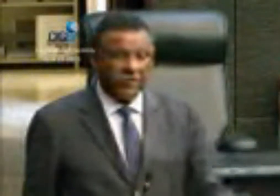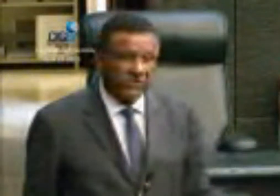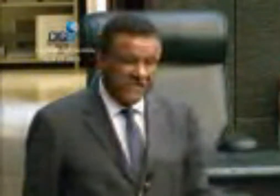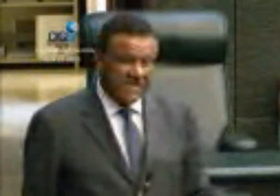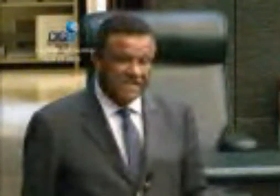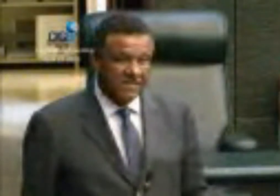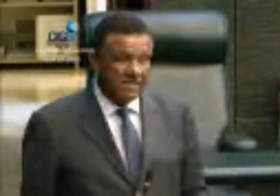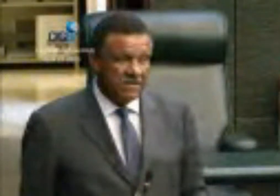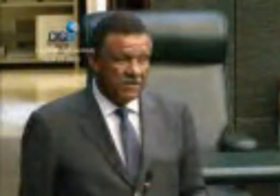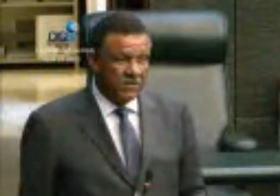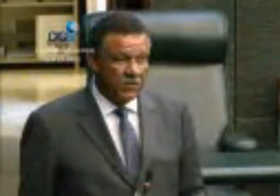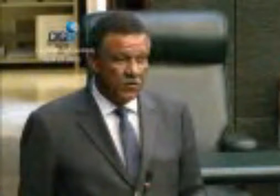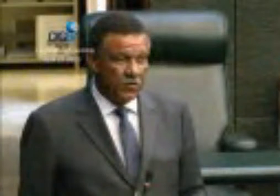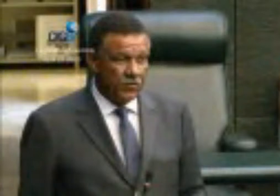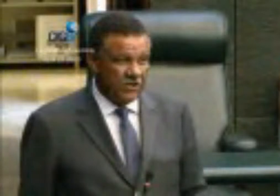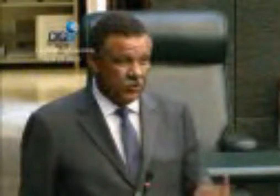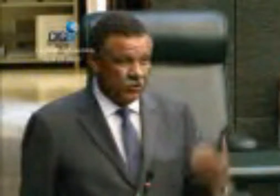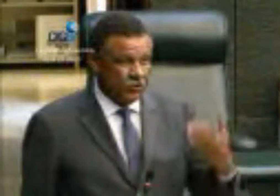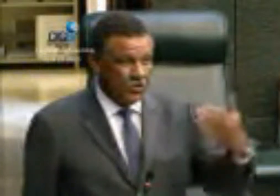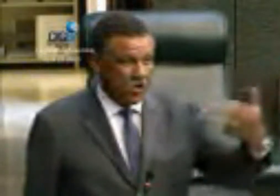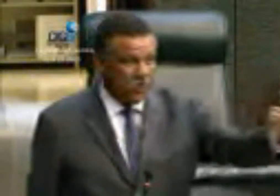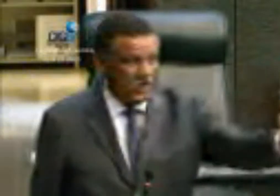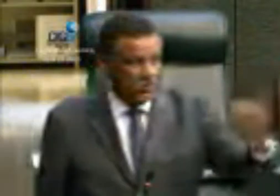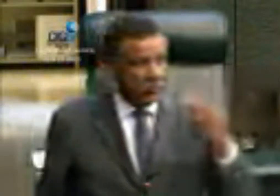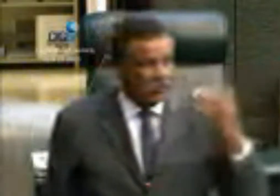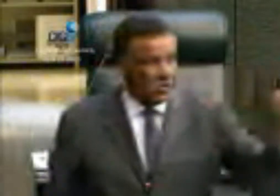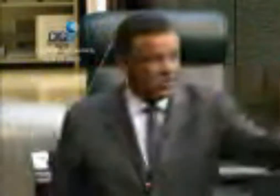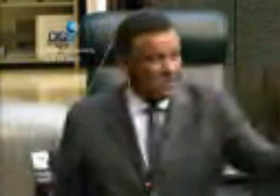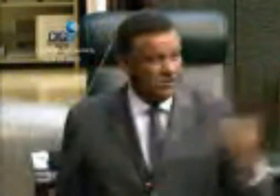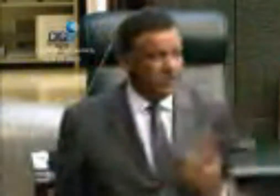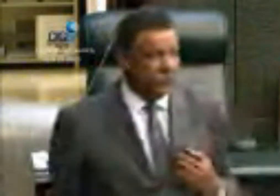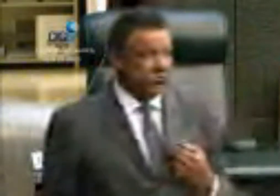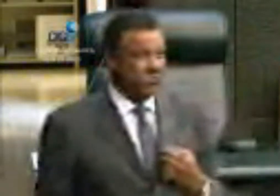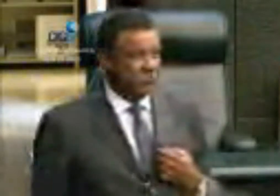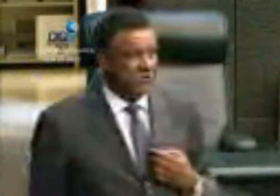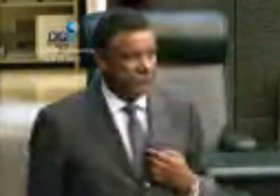should not be in close proximity with someone else.